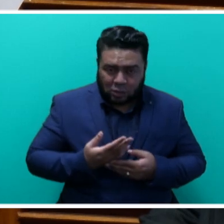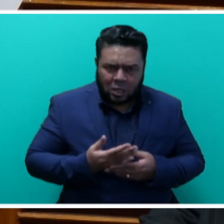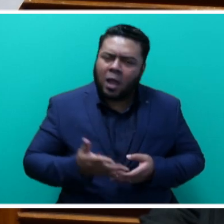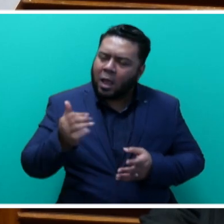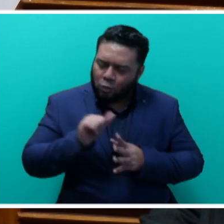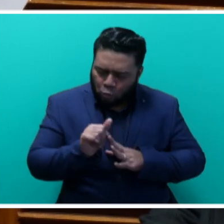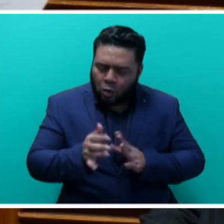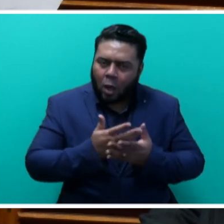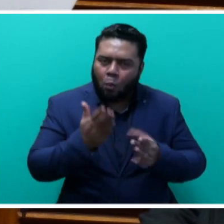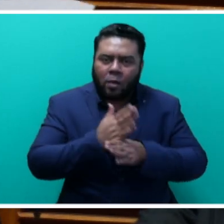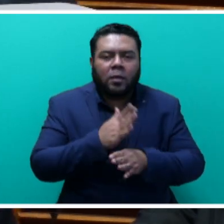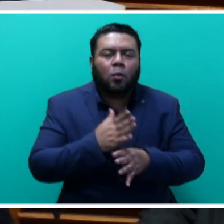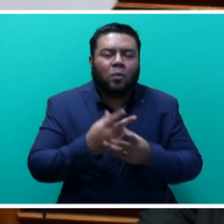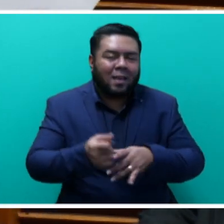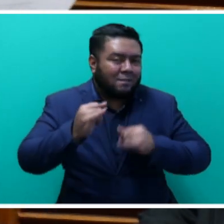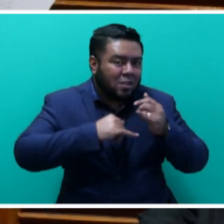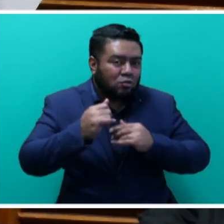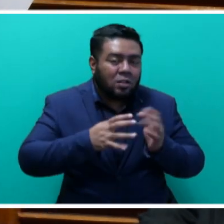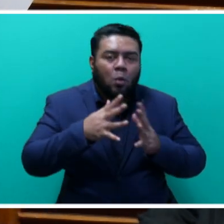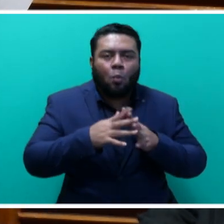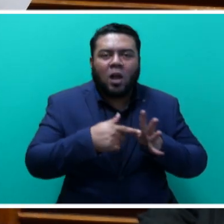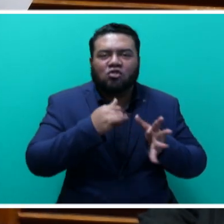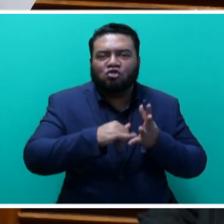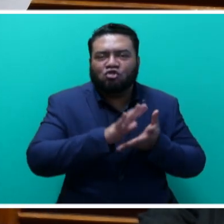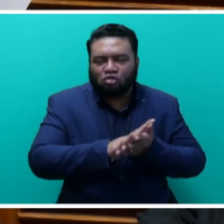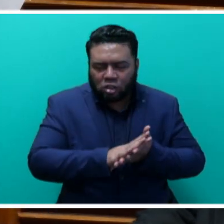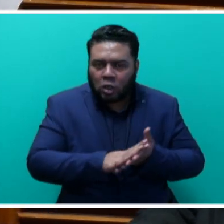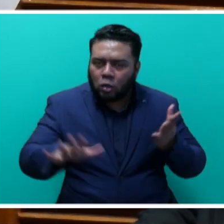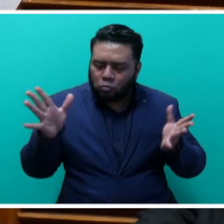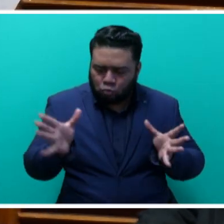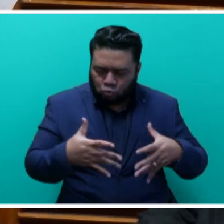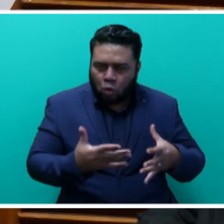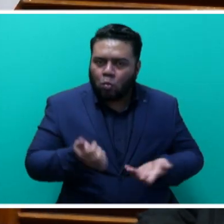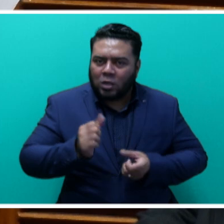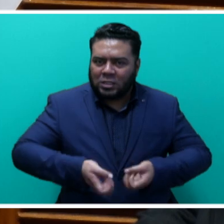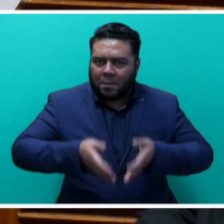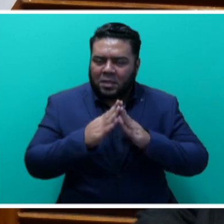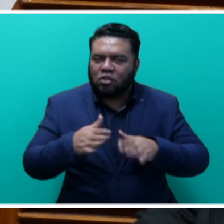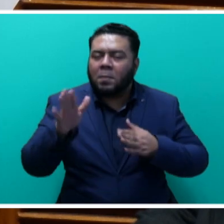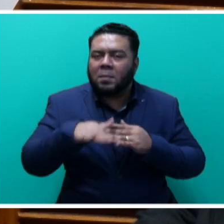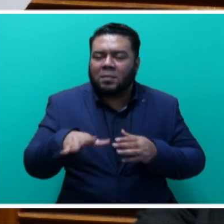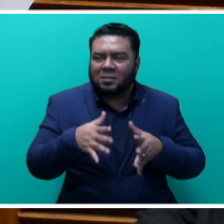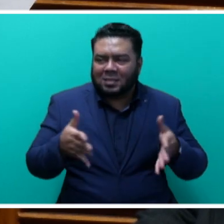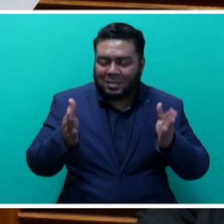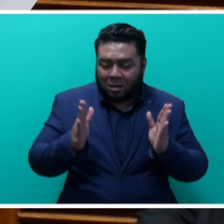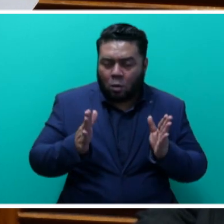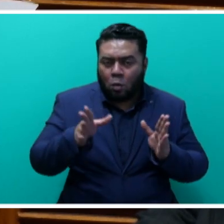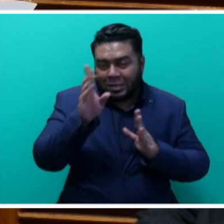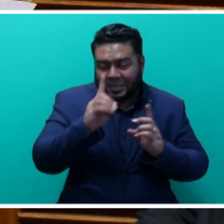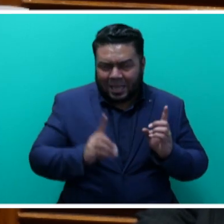also now working with the infrastructure and the WASH sectors to establish minimum standard designs that